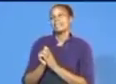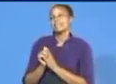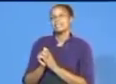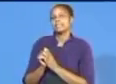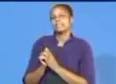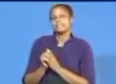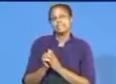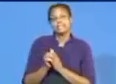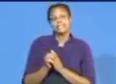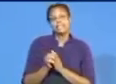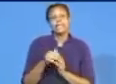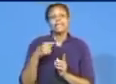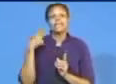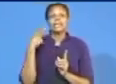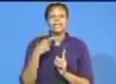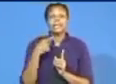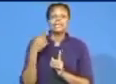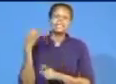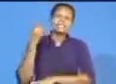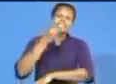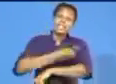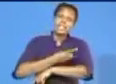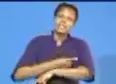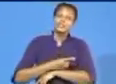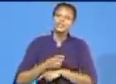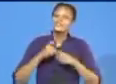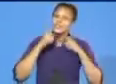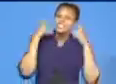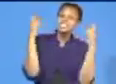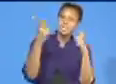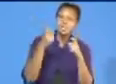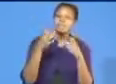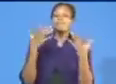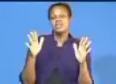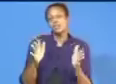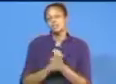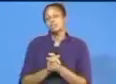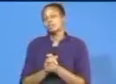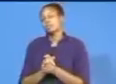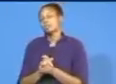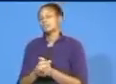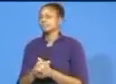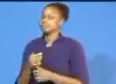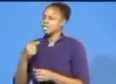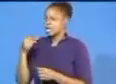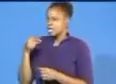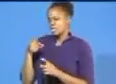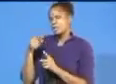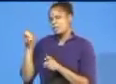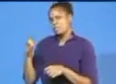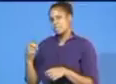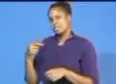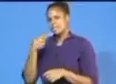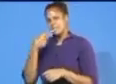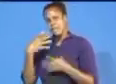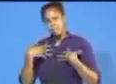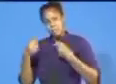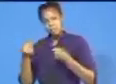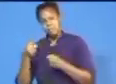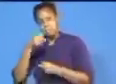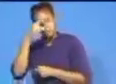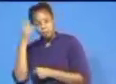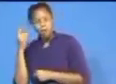days of leprosy would be over. Now, she must have said it with some conviction, because